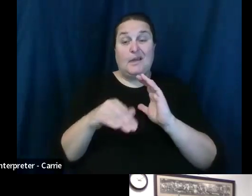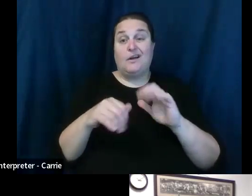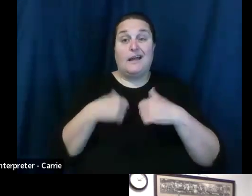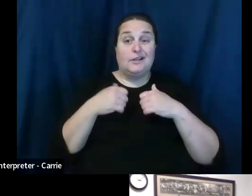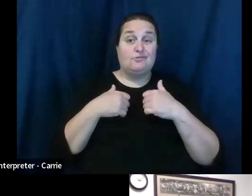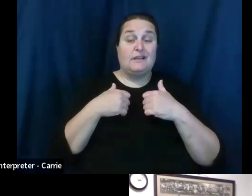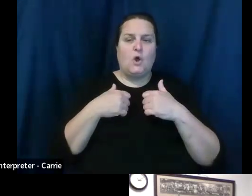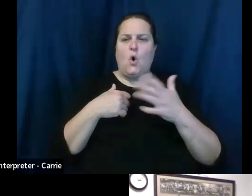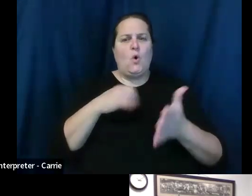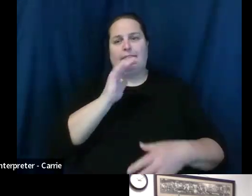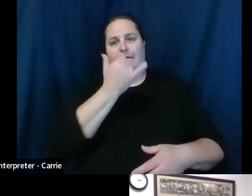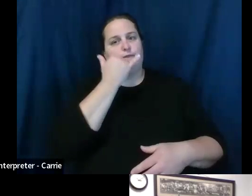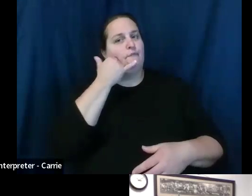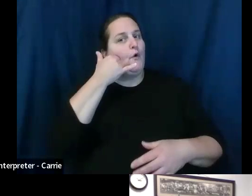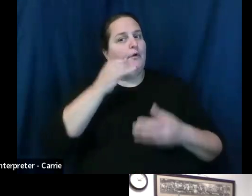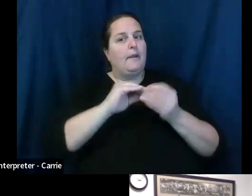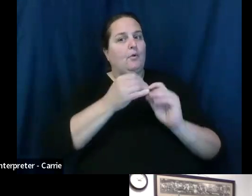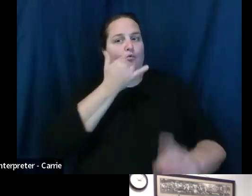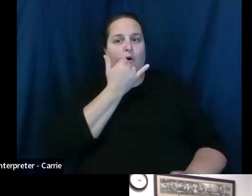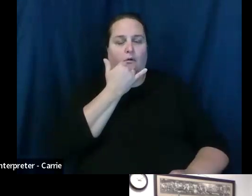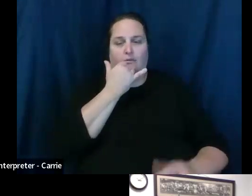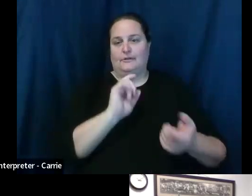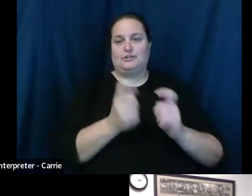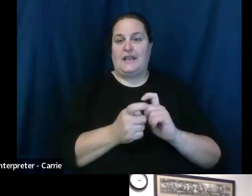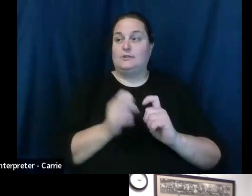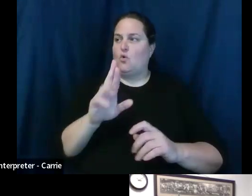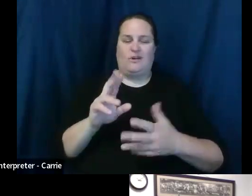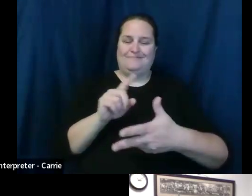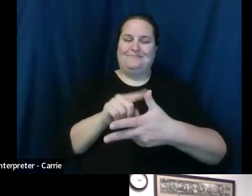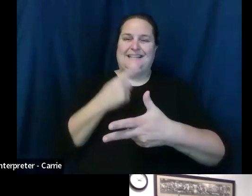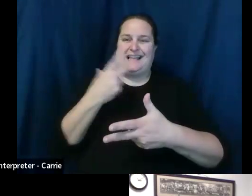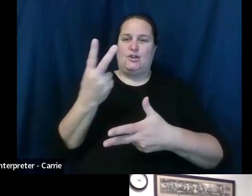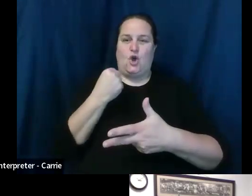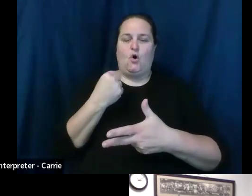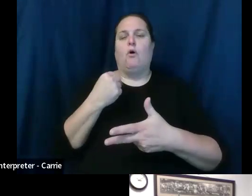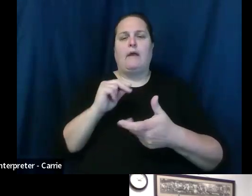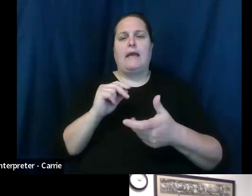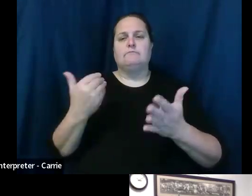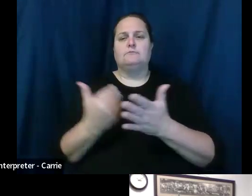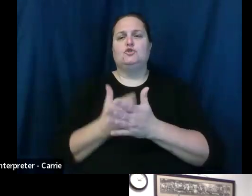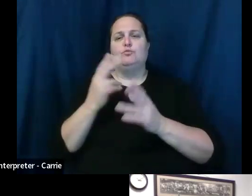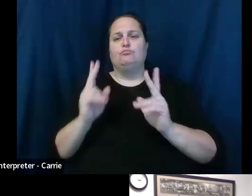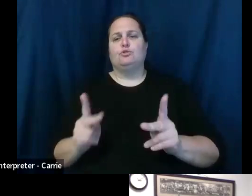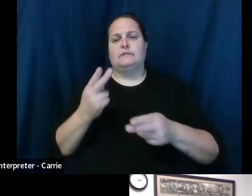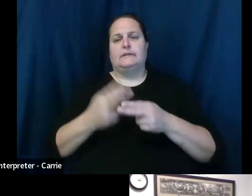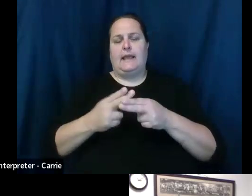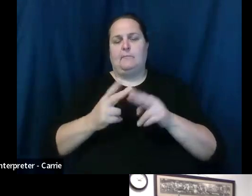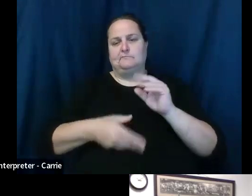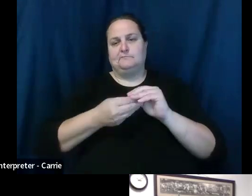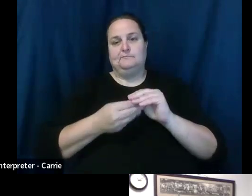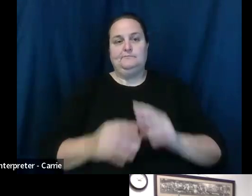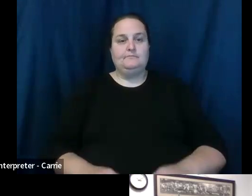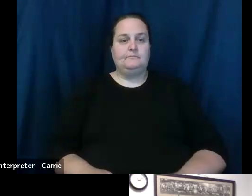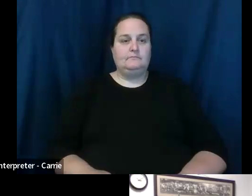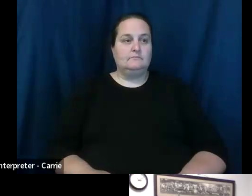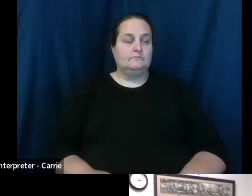phone numbers, change entire people if I need to. You could do anything. You can change that stuff and then go to the next page, or